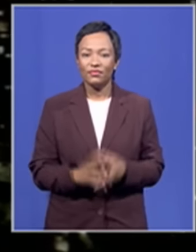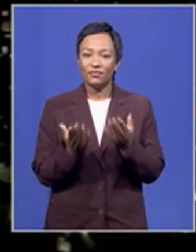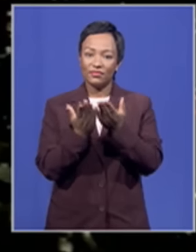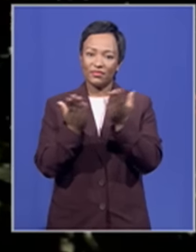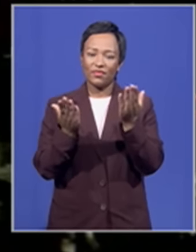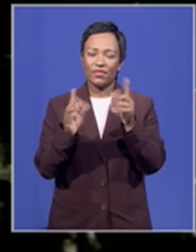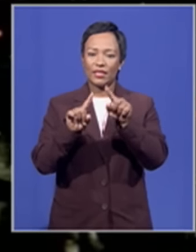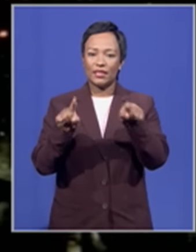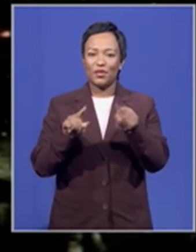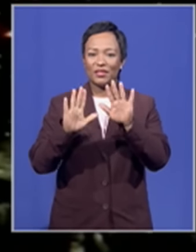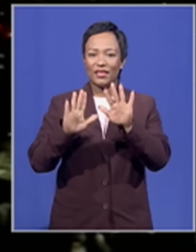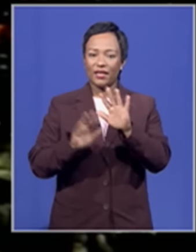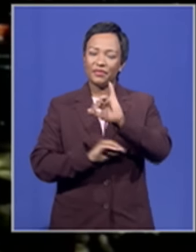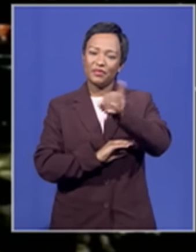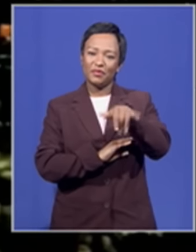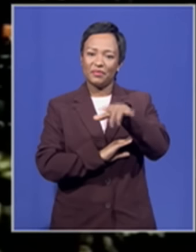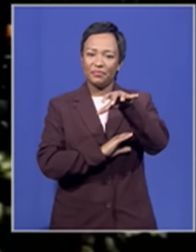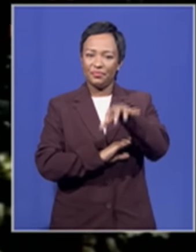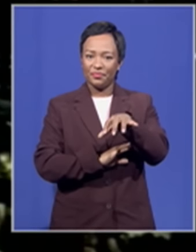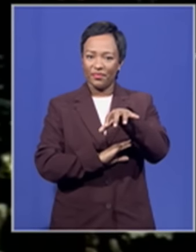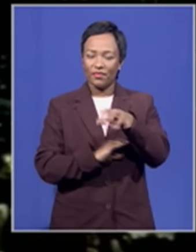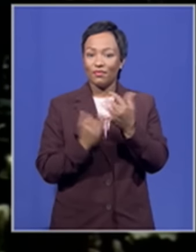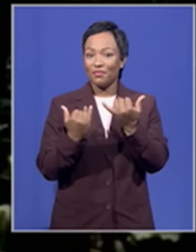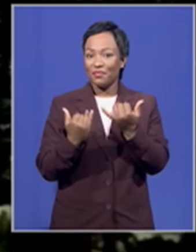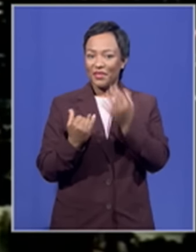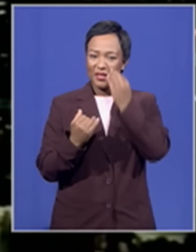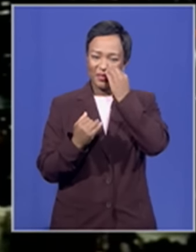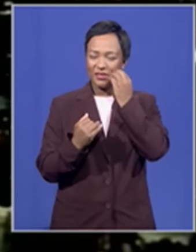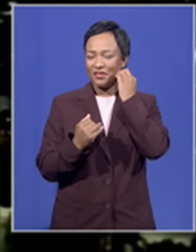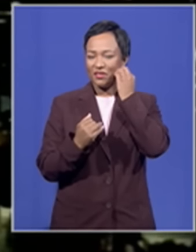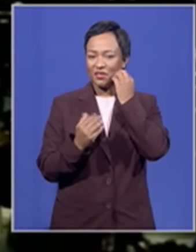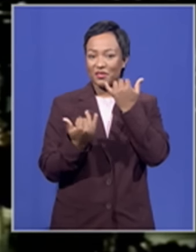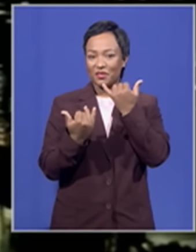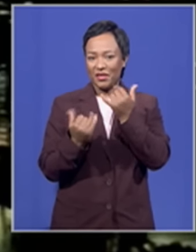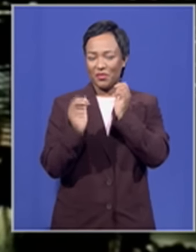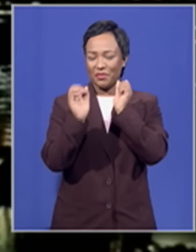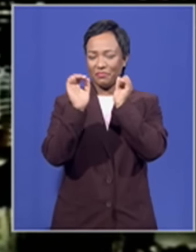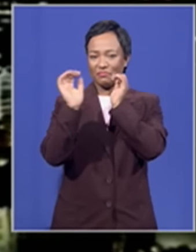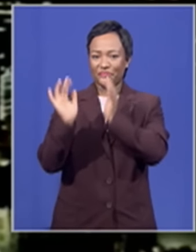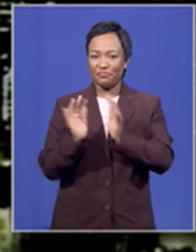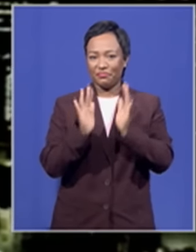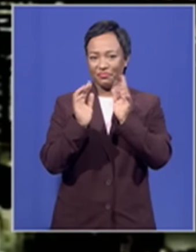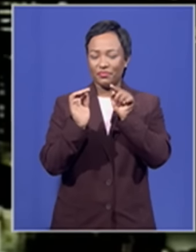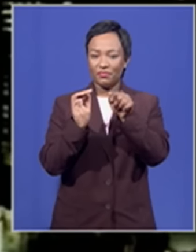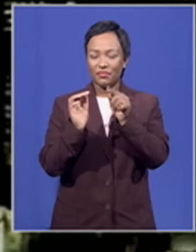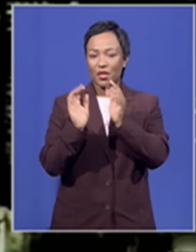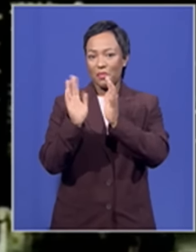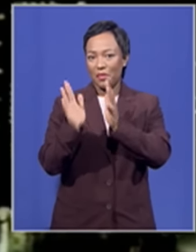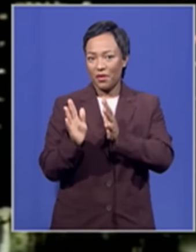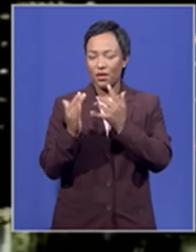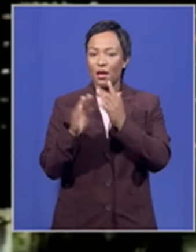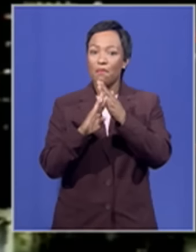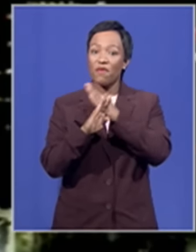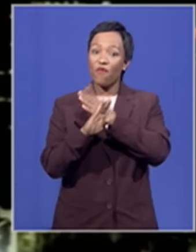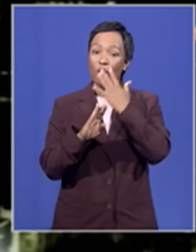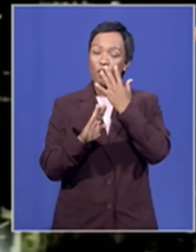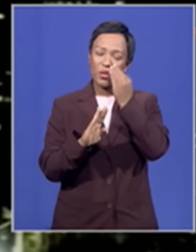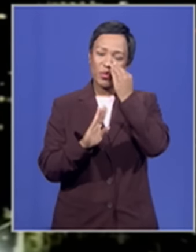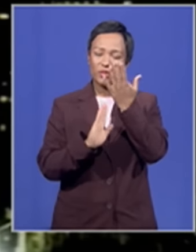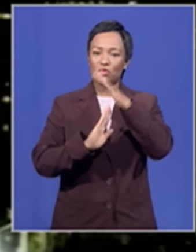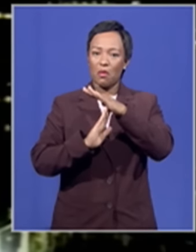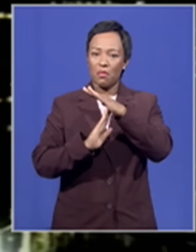Ka kotlolo ho tswa Studio 10 Auckland Park, Johannesburg, re utlisetsa kgaso ya ditaba ka puo ya Sesotho. Pele re kena ho tsona ka botlalo tse itlhommeng pele